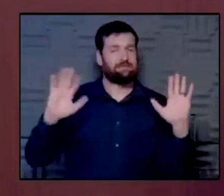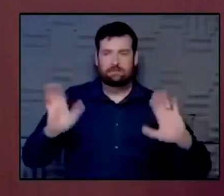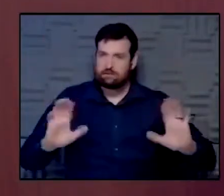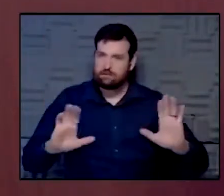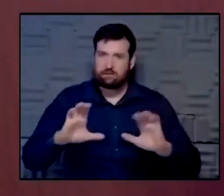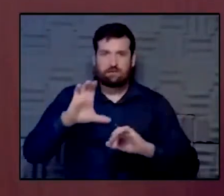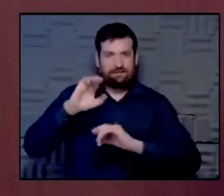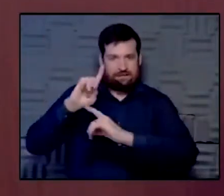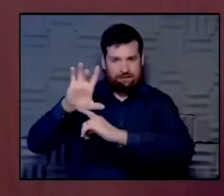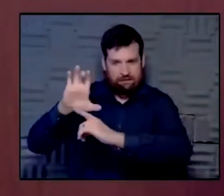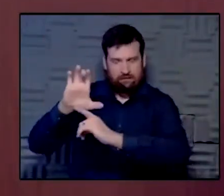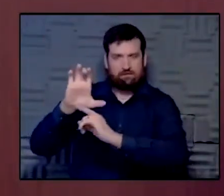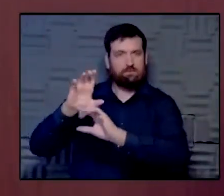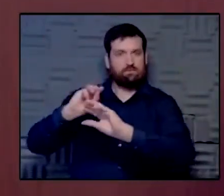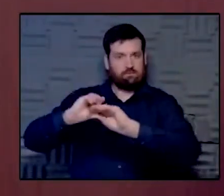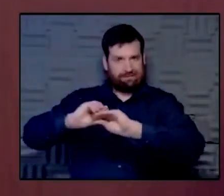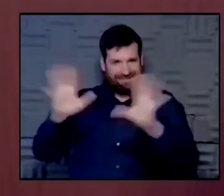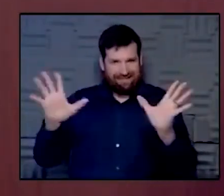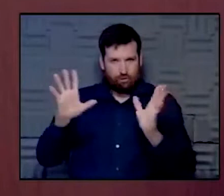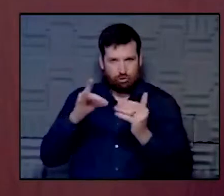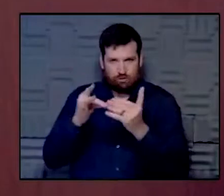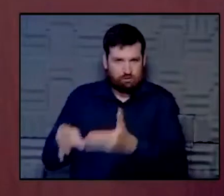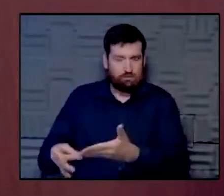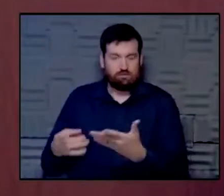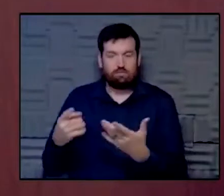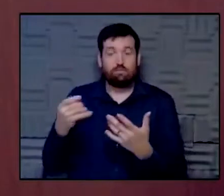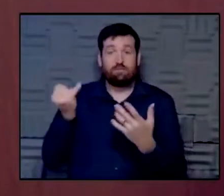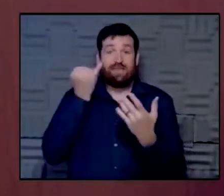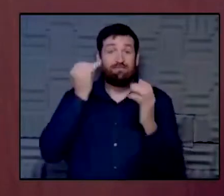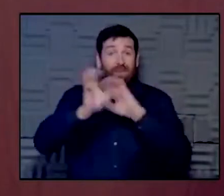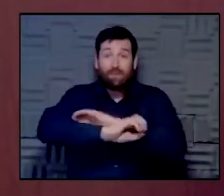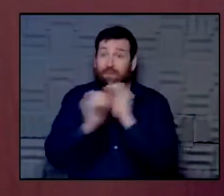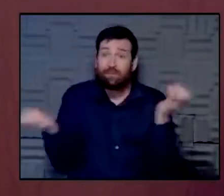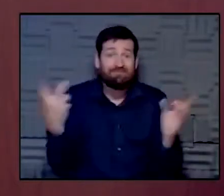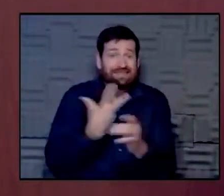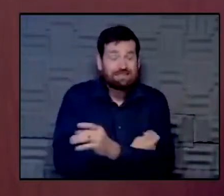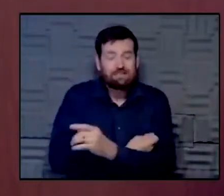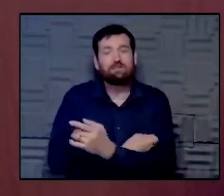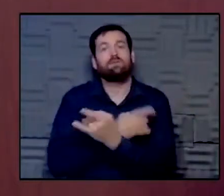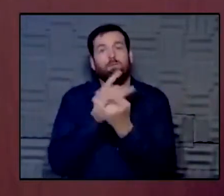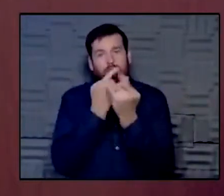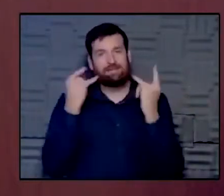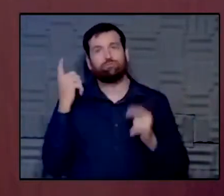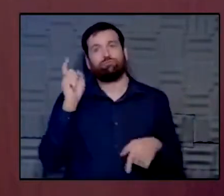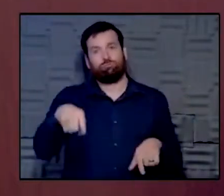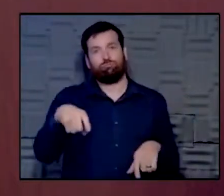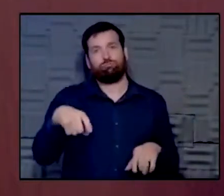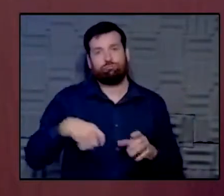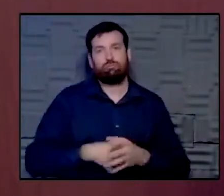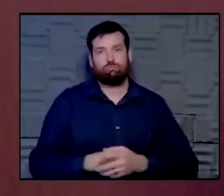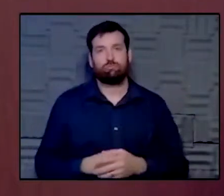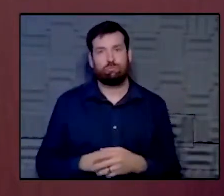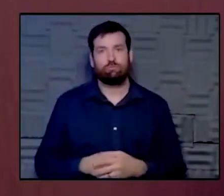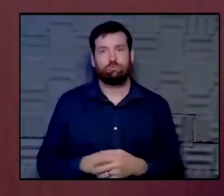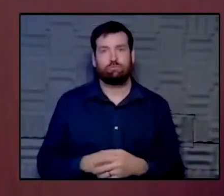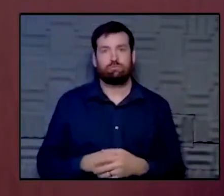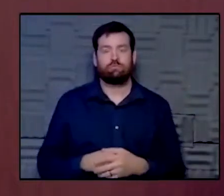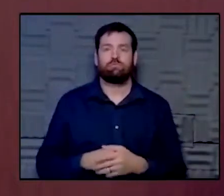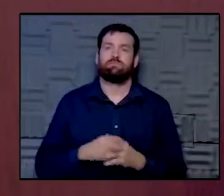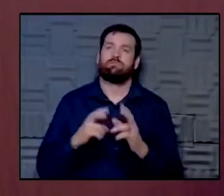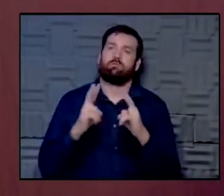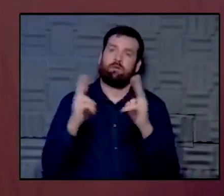clear that the public health guidance for unvaccinated folks is still to be masking. So I think that will be